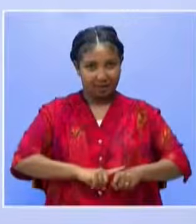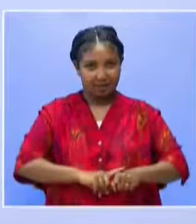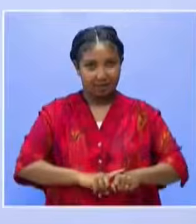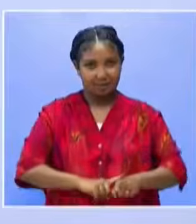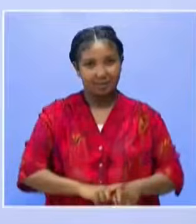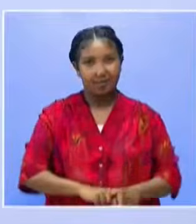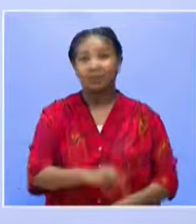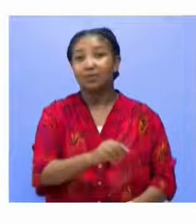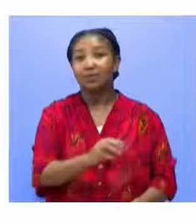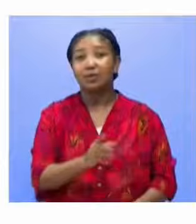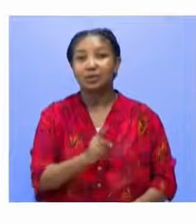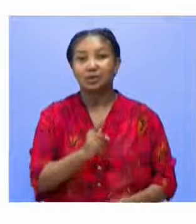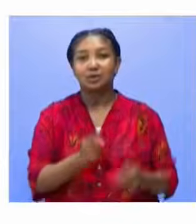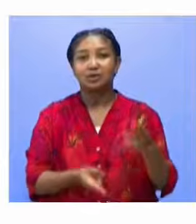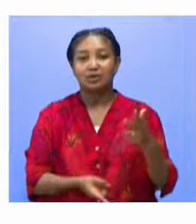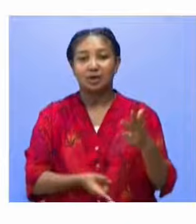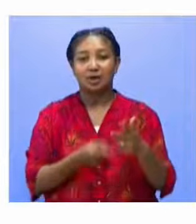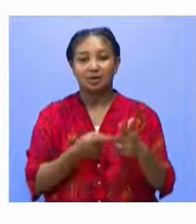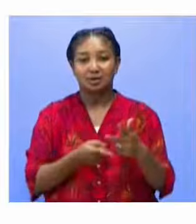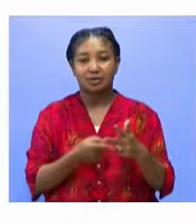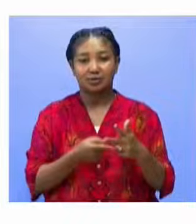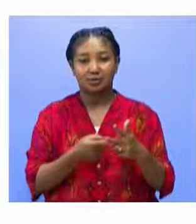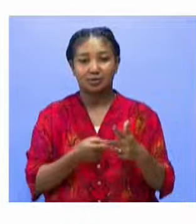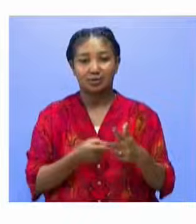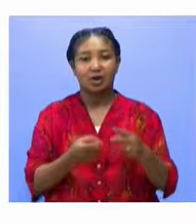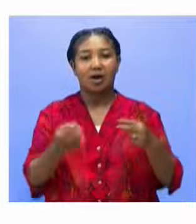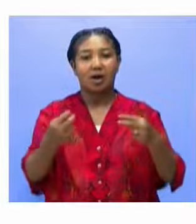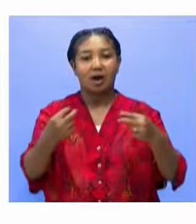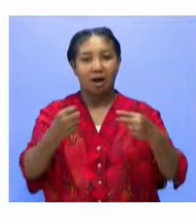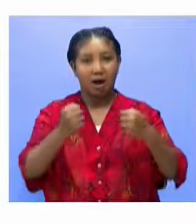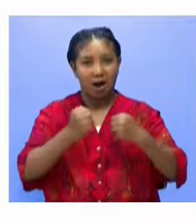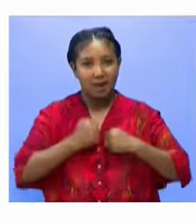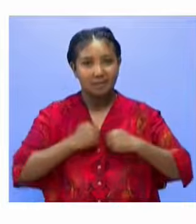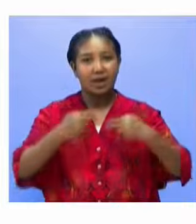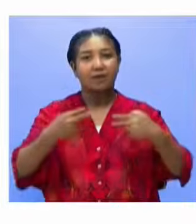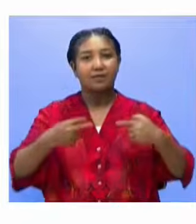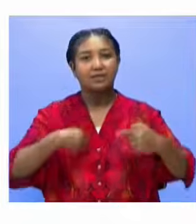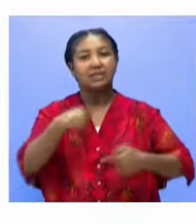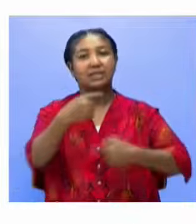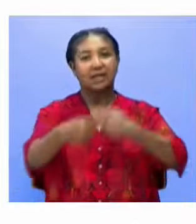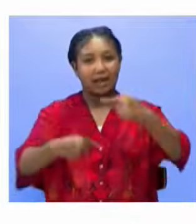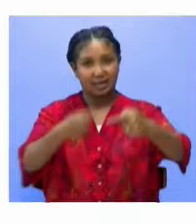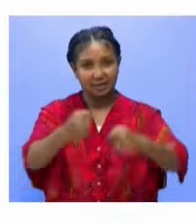What about here? Has or have gone?